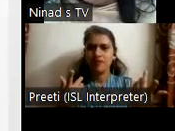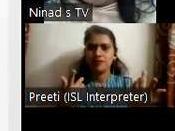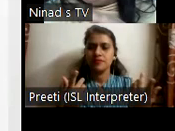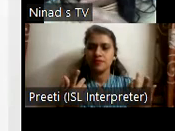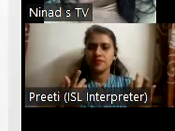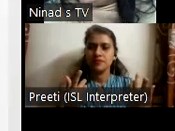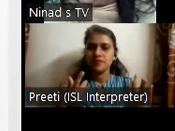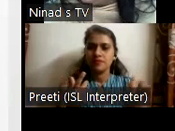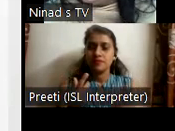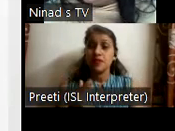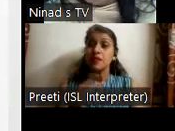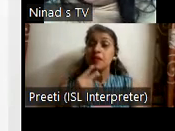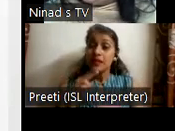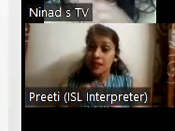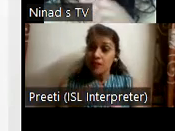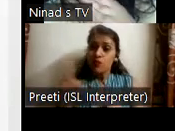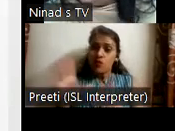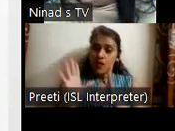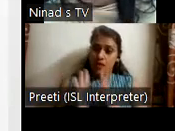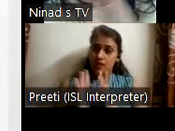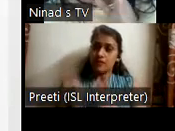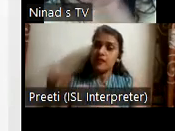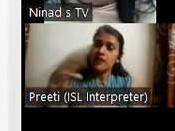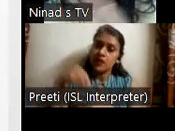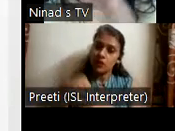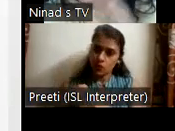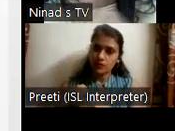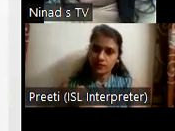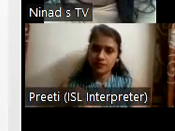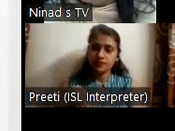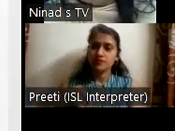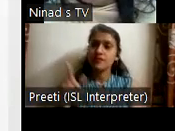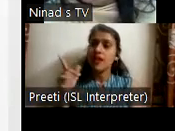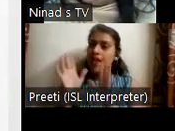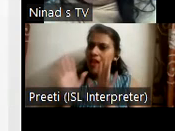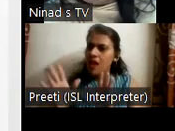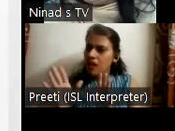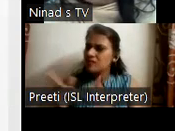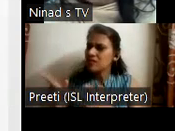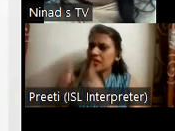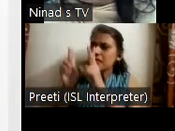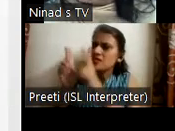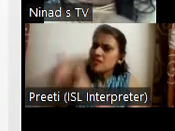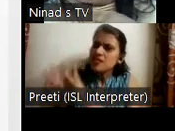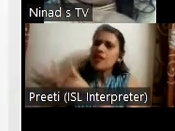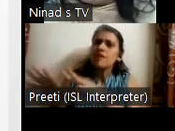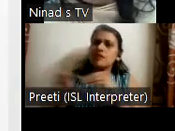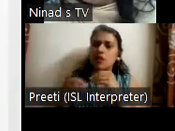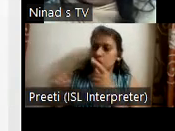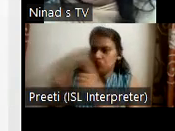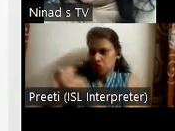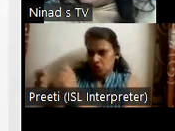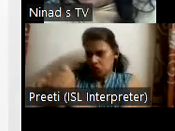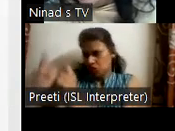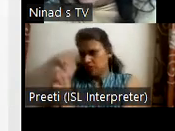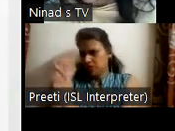you make space for them, include them in the shape as they are. Don't create you're not creating a separate thing.